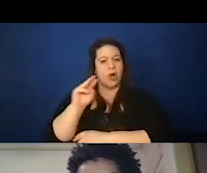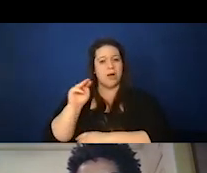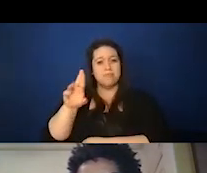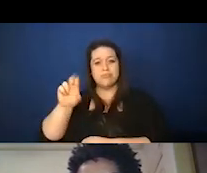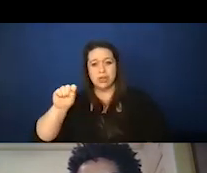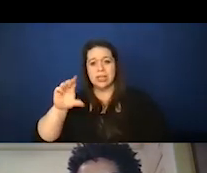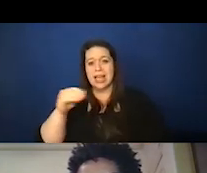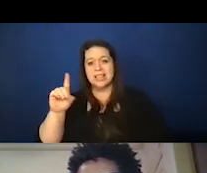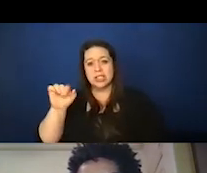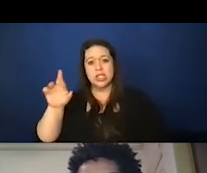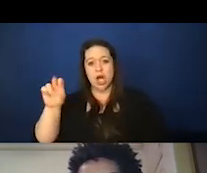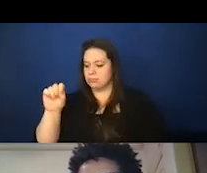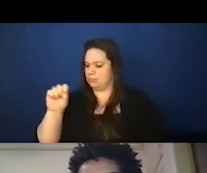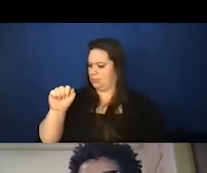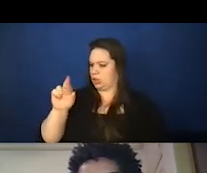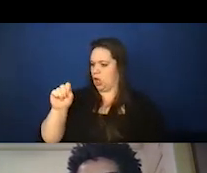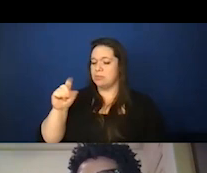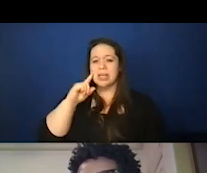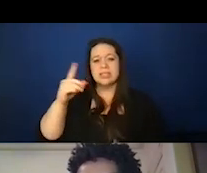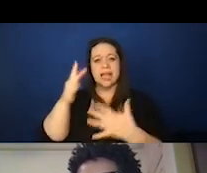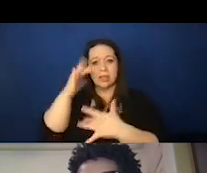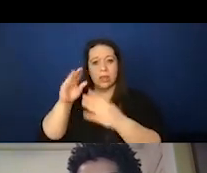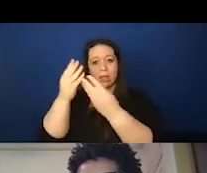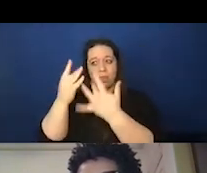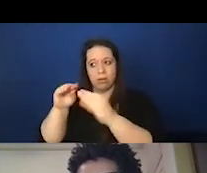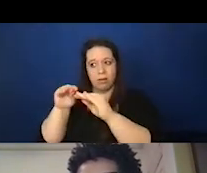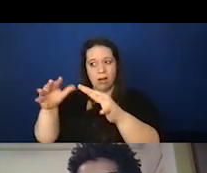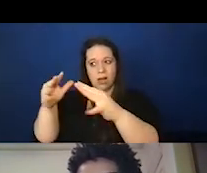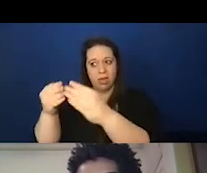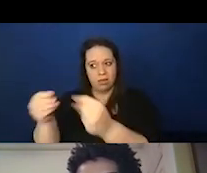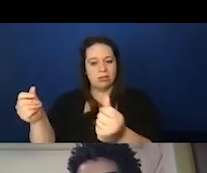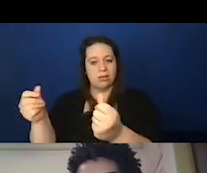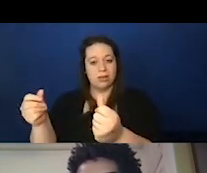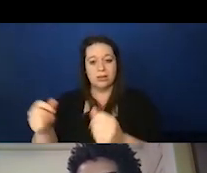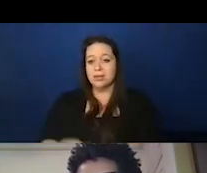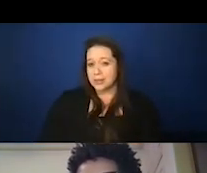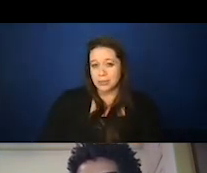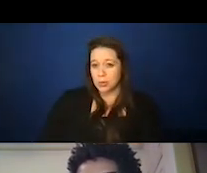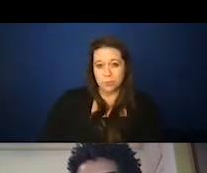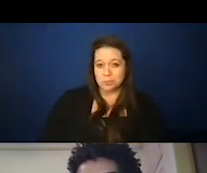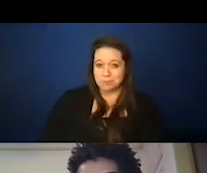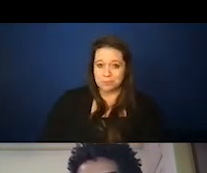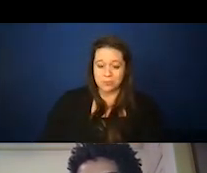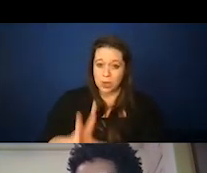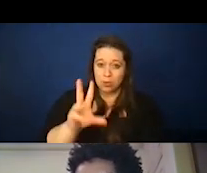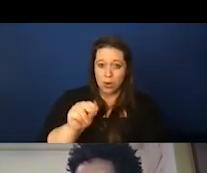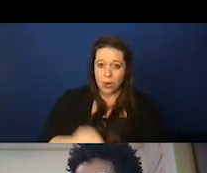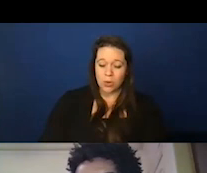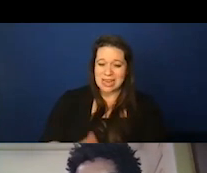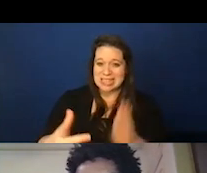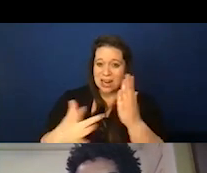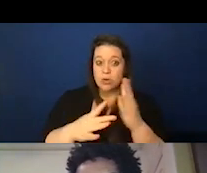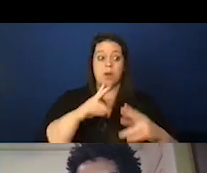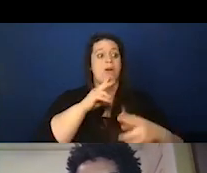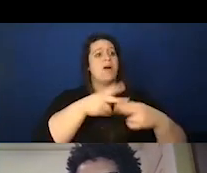and SARS kind of, burnt itself out. So no, in reality, this technology, although it was called new, is